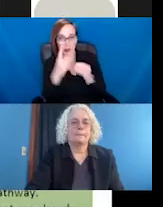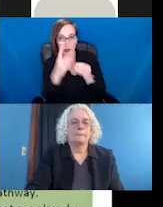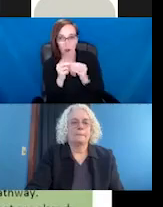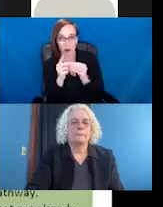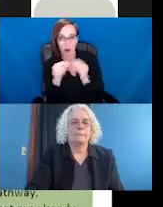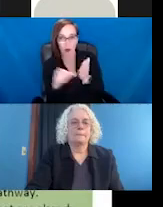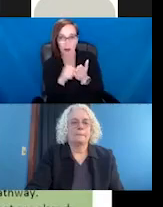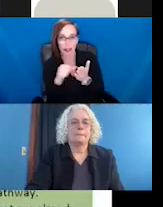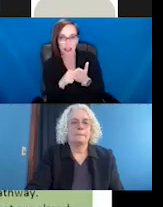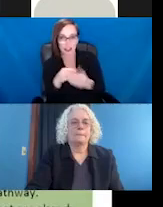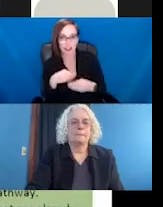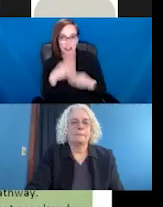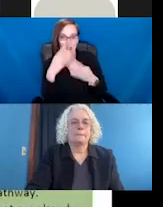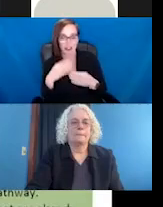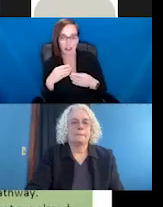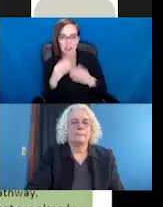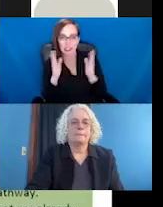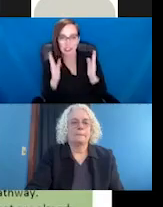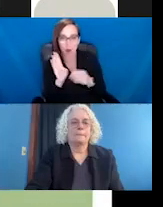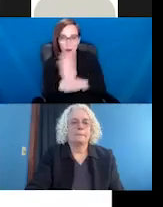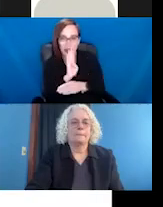small business entrepreneurship,